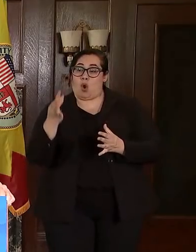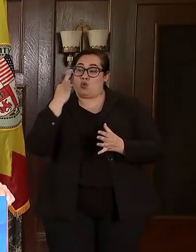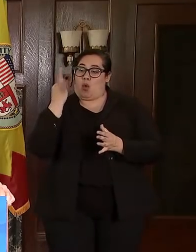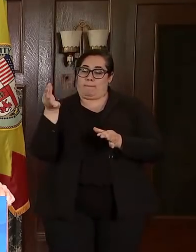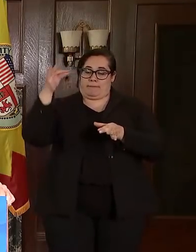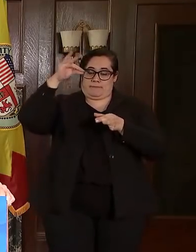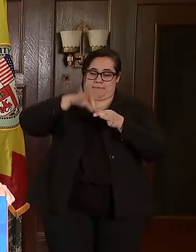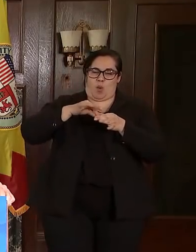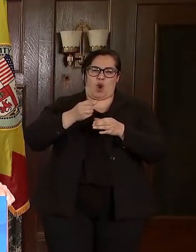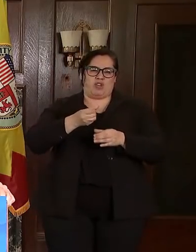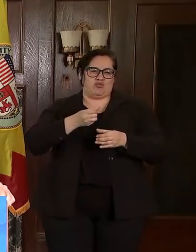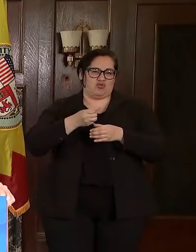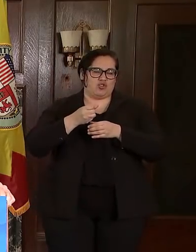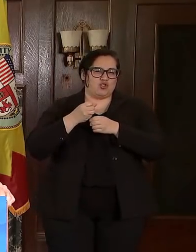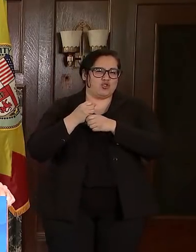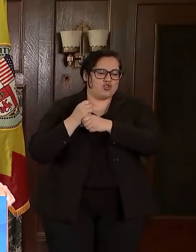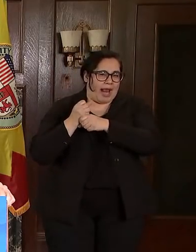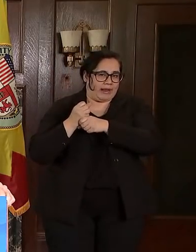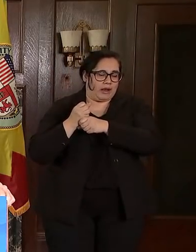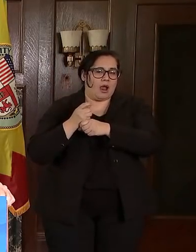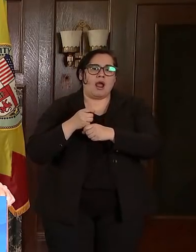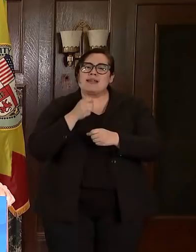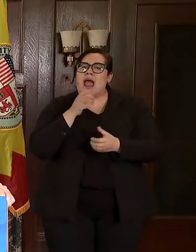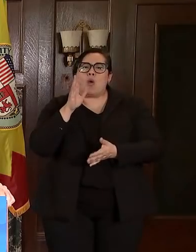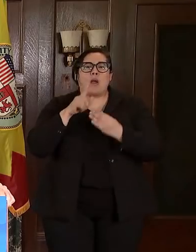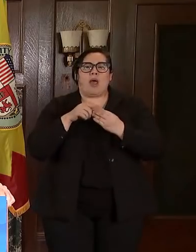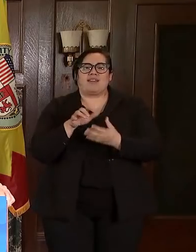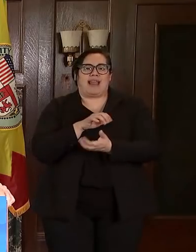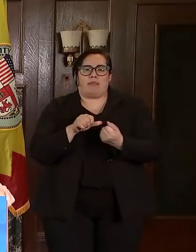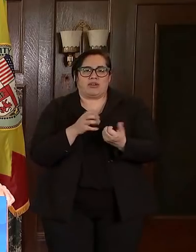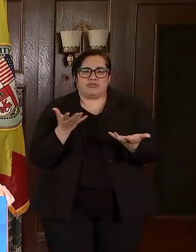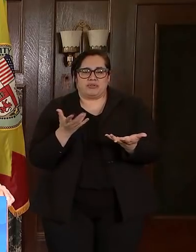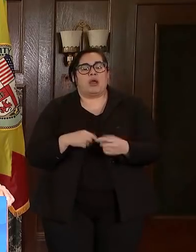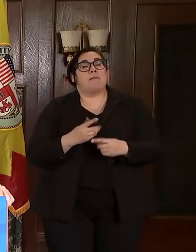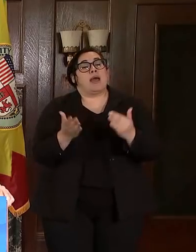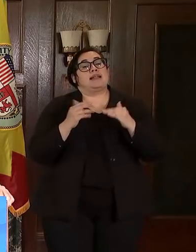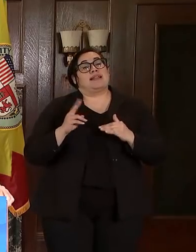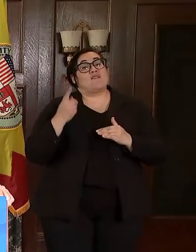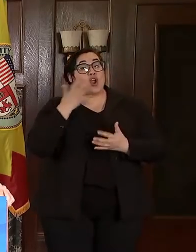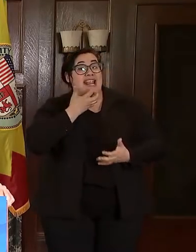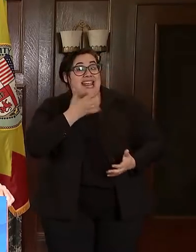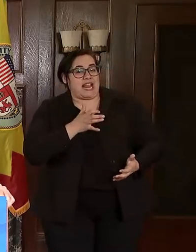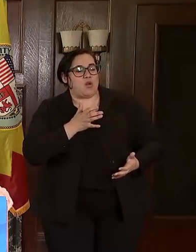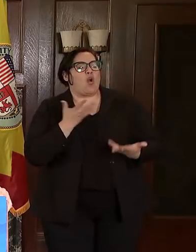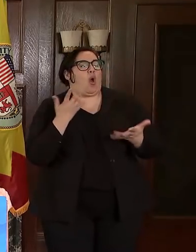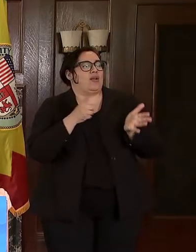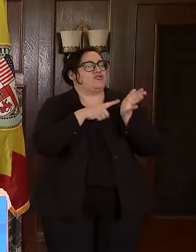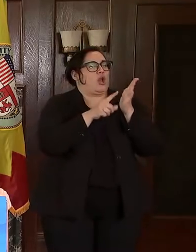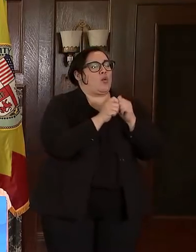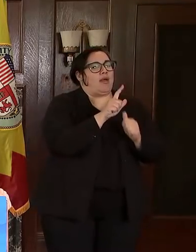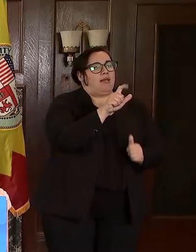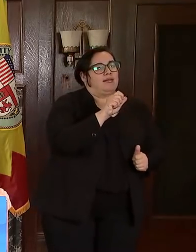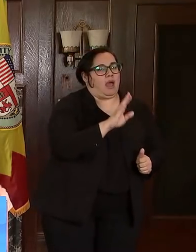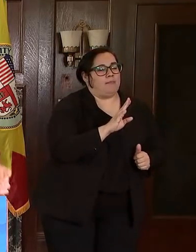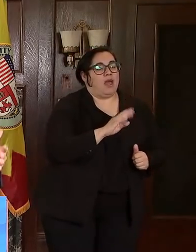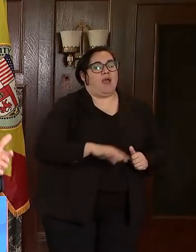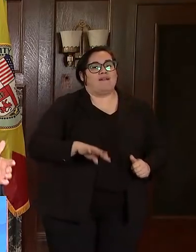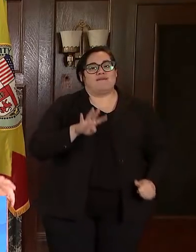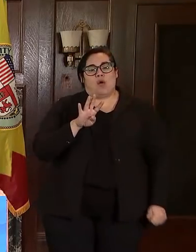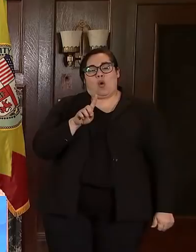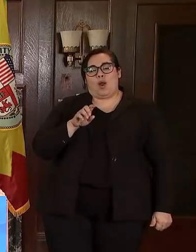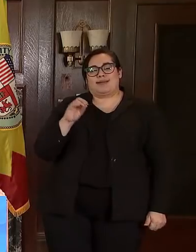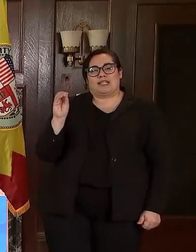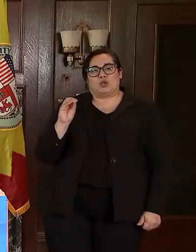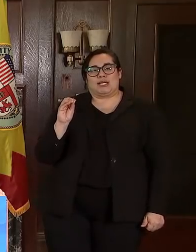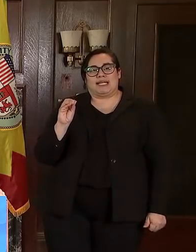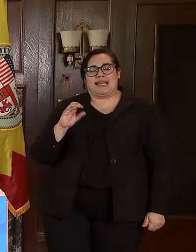them up. So we're not worried about them being damaged when they're dumped in. Secondly, in terms of the heat, we checked with the lab. 41